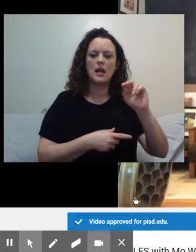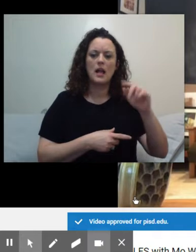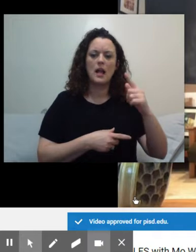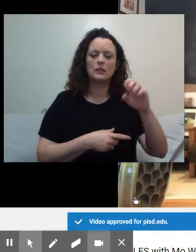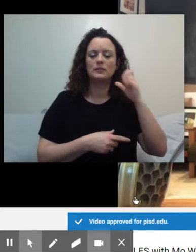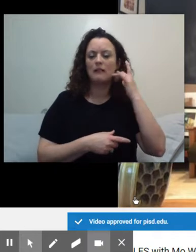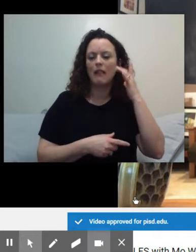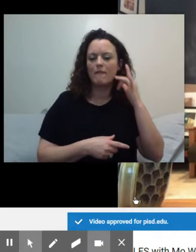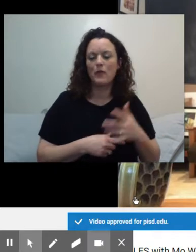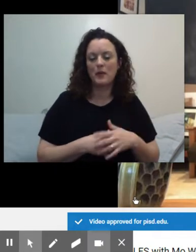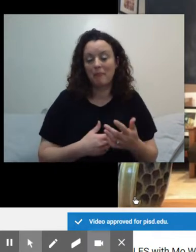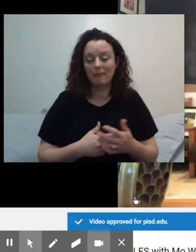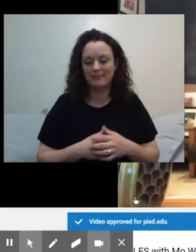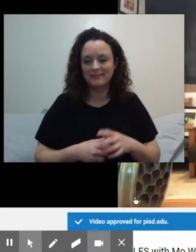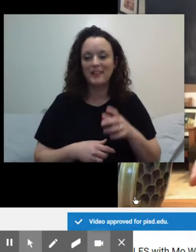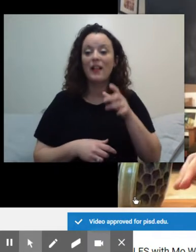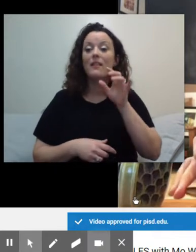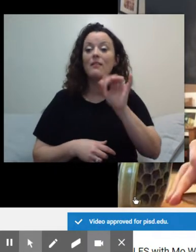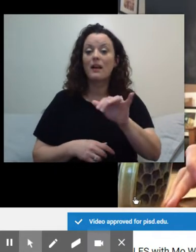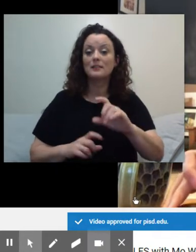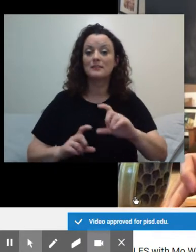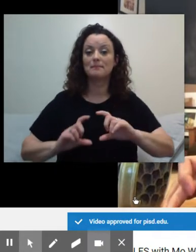That's a Caldecott medal.